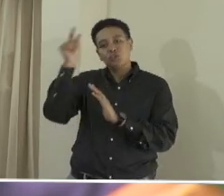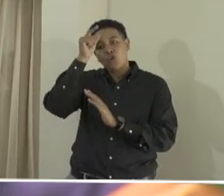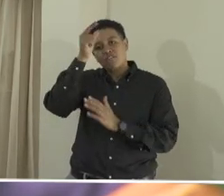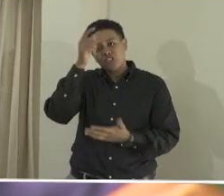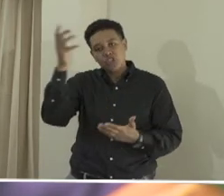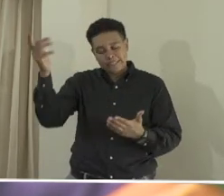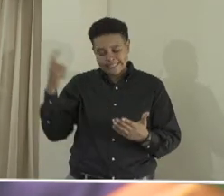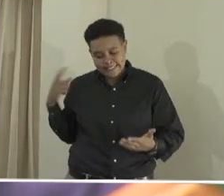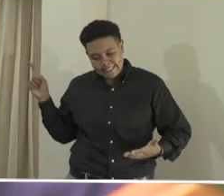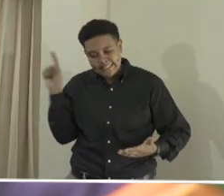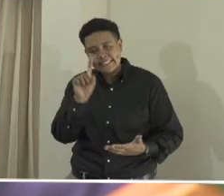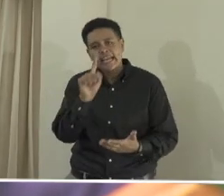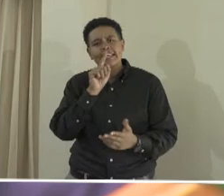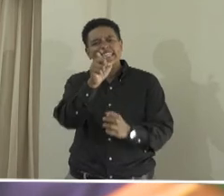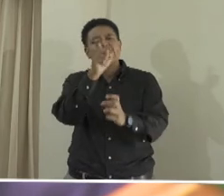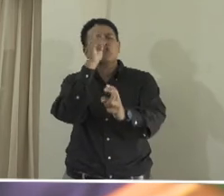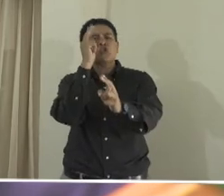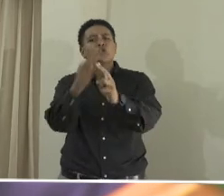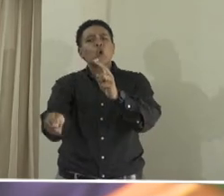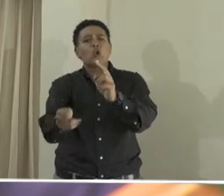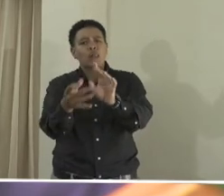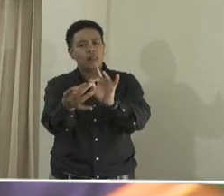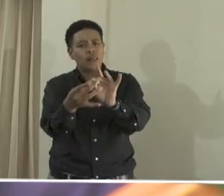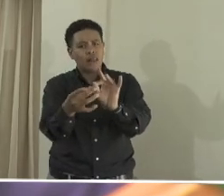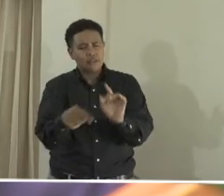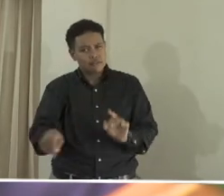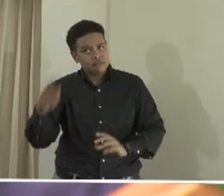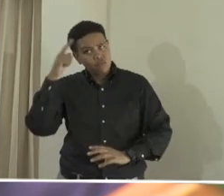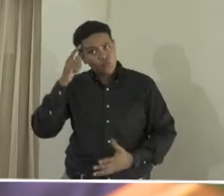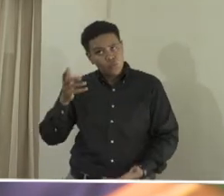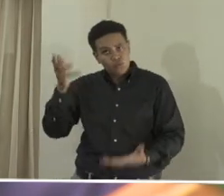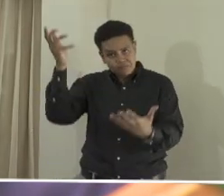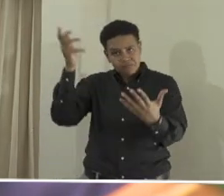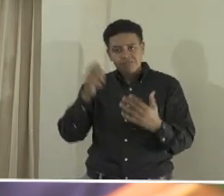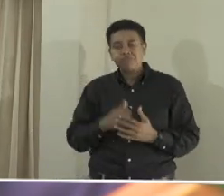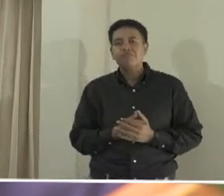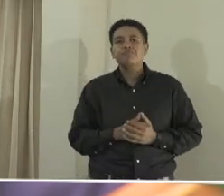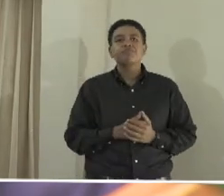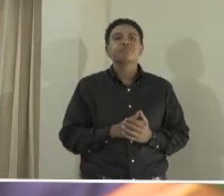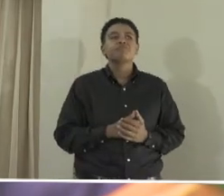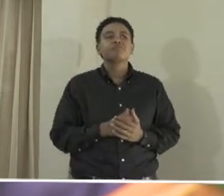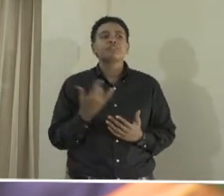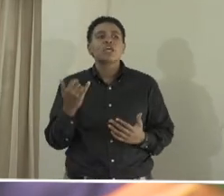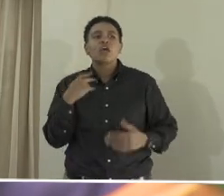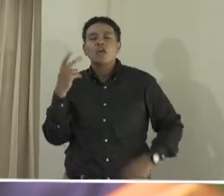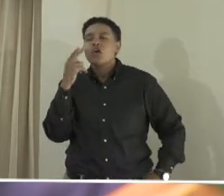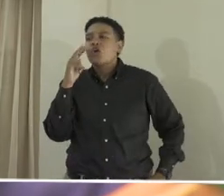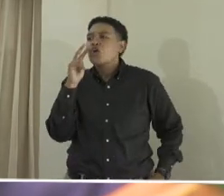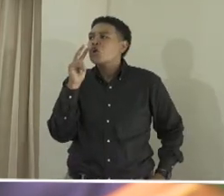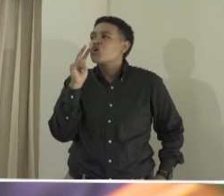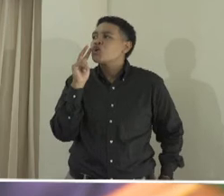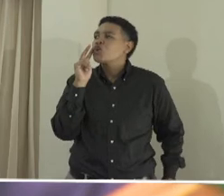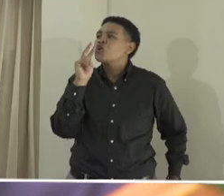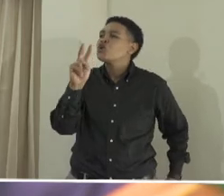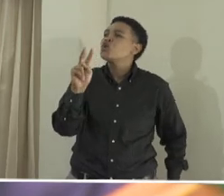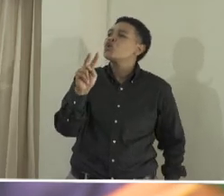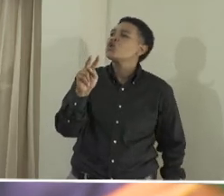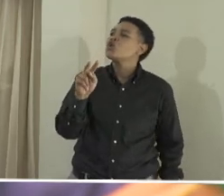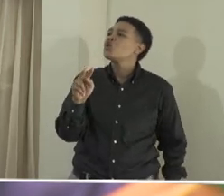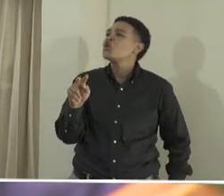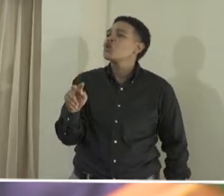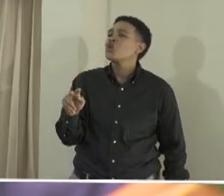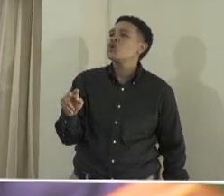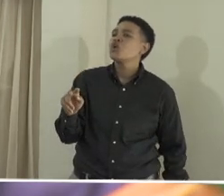bring brief remarks on his behalf. And as I looked up, I'm sure I'm seeing Ms. Natalie Nita